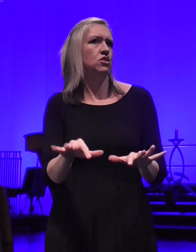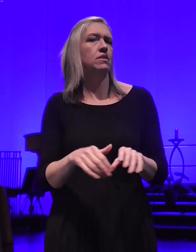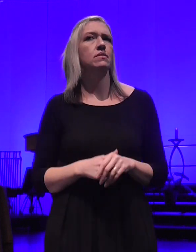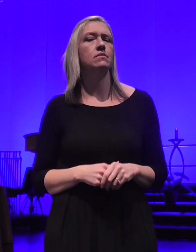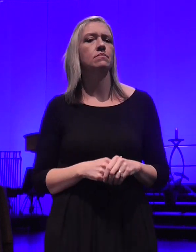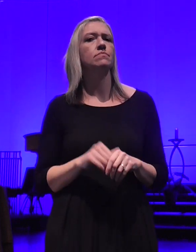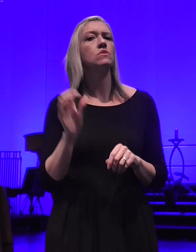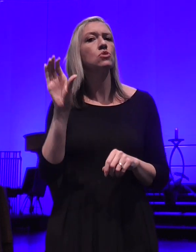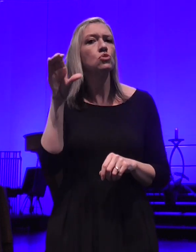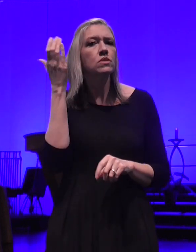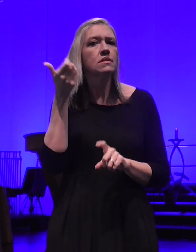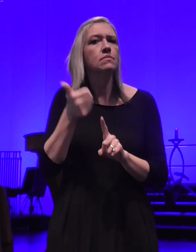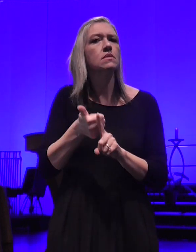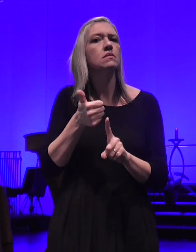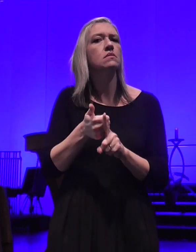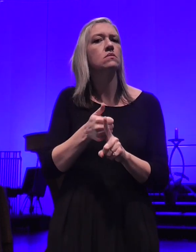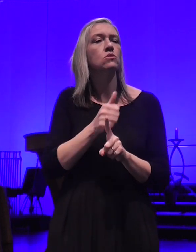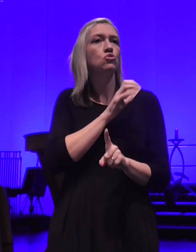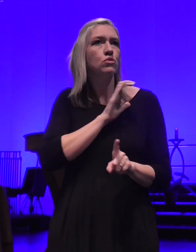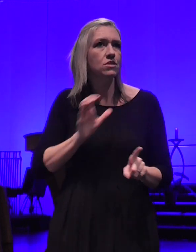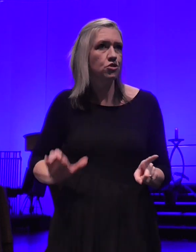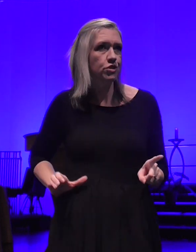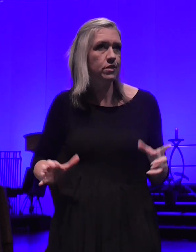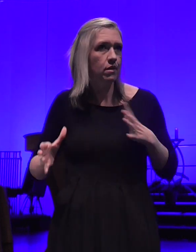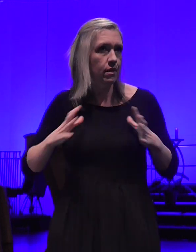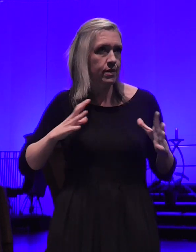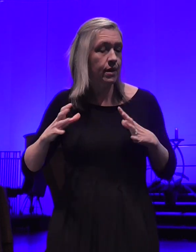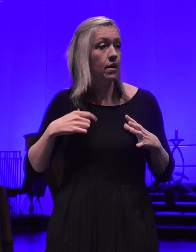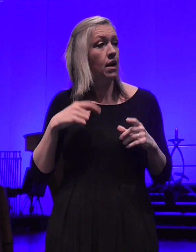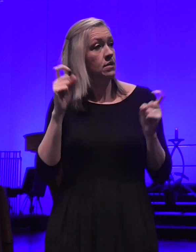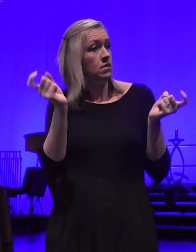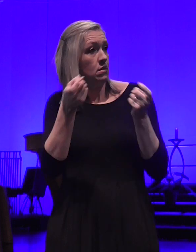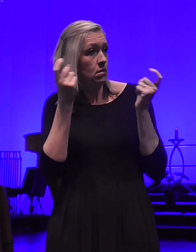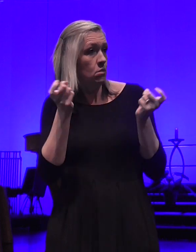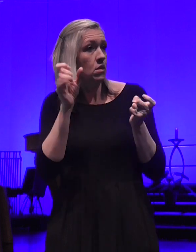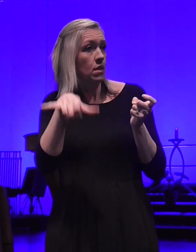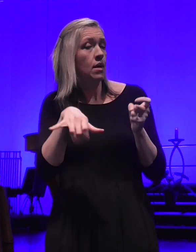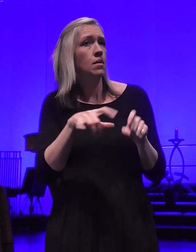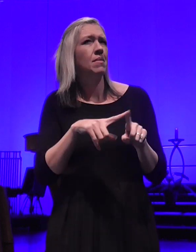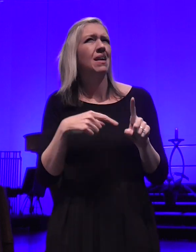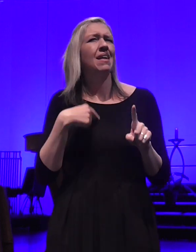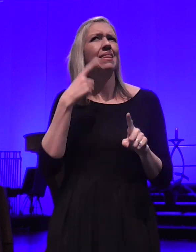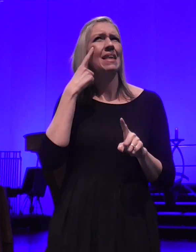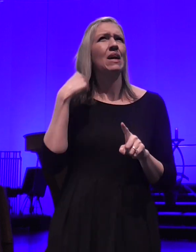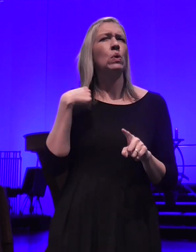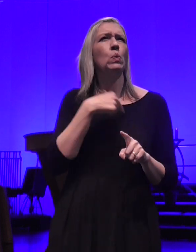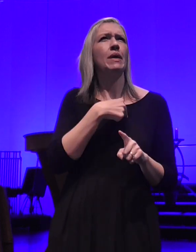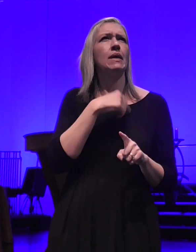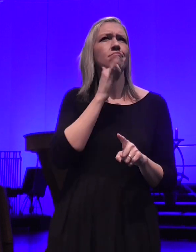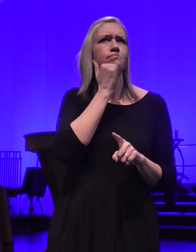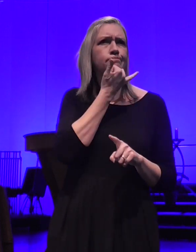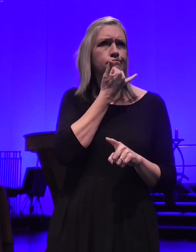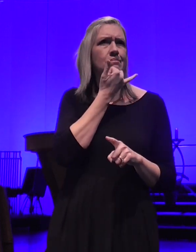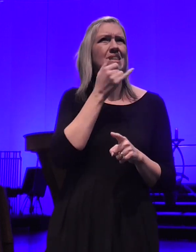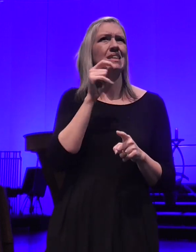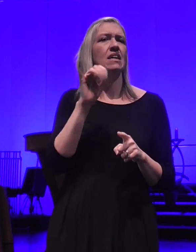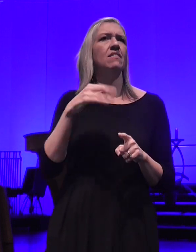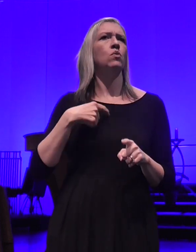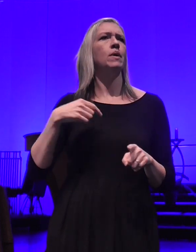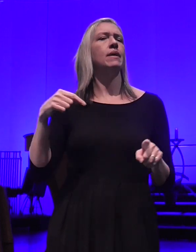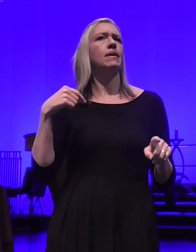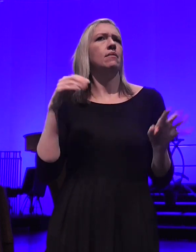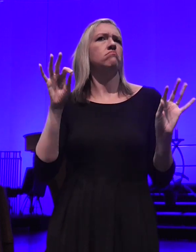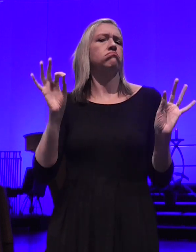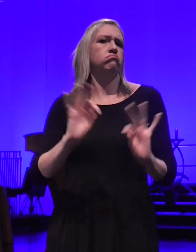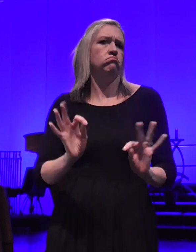Christmas is a Christian holiday, and I celebrate that, but I think we make a mistake when we reduce it to only being a